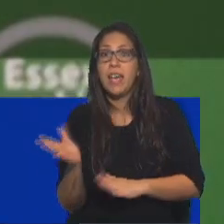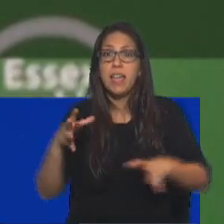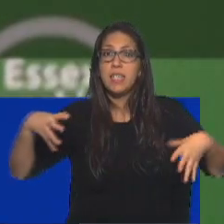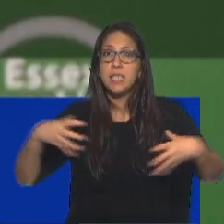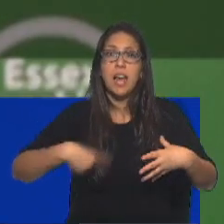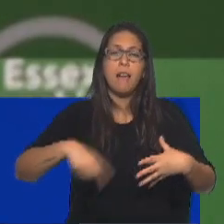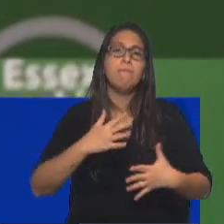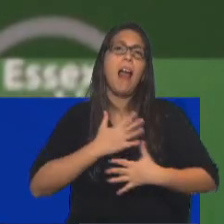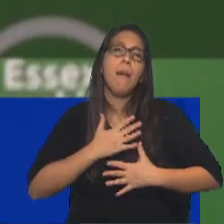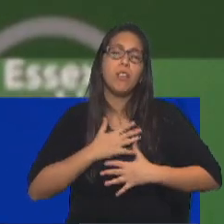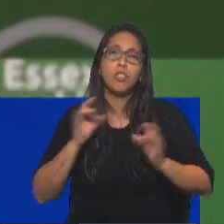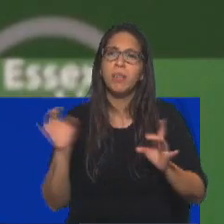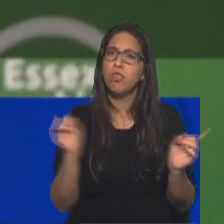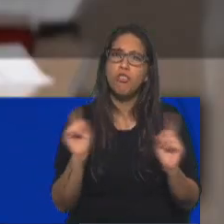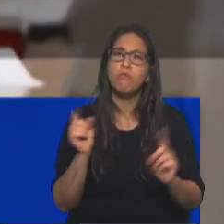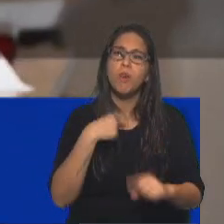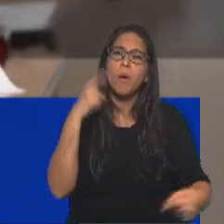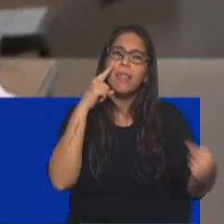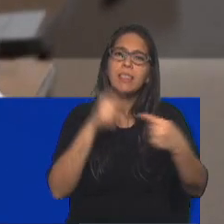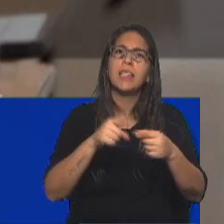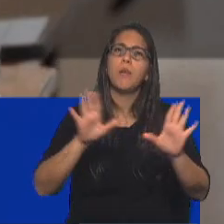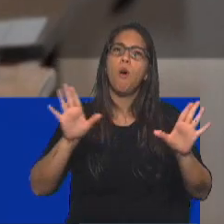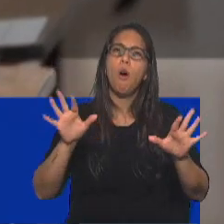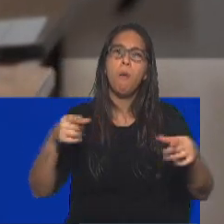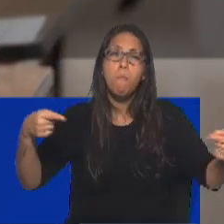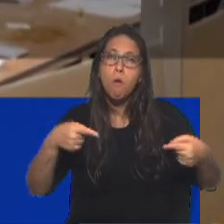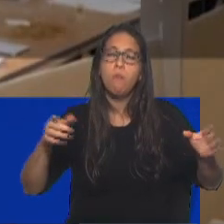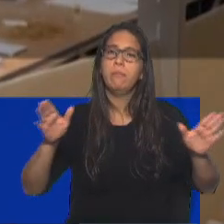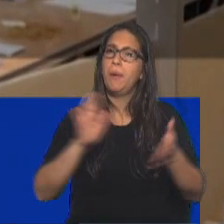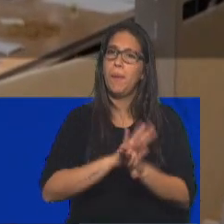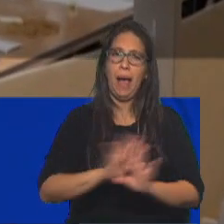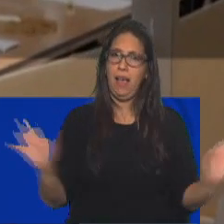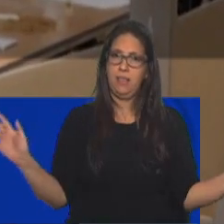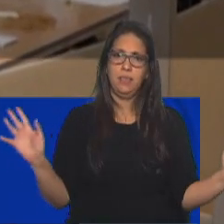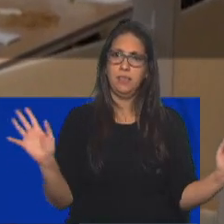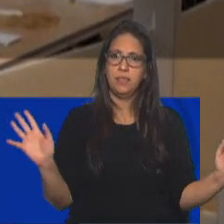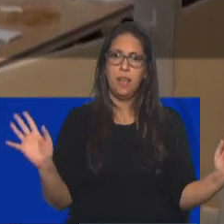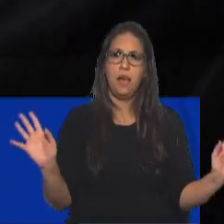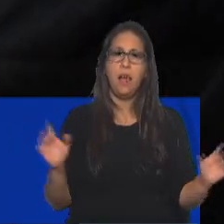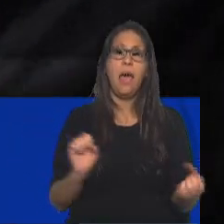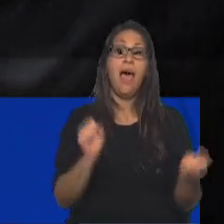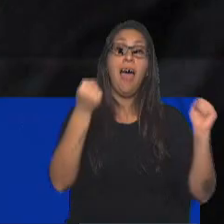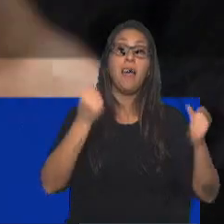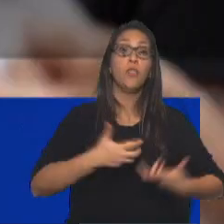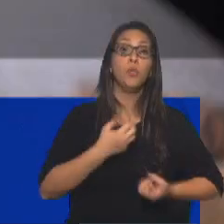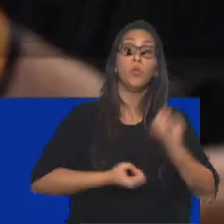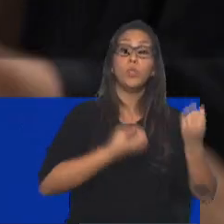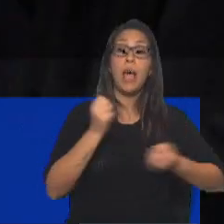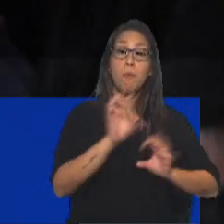is to fill it. And that's exactly what I'm going to do. There's no enthusiasm for Labour. There's no enthusiasm for